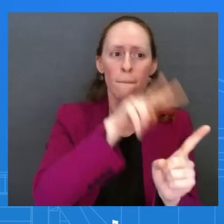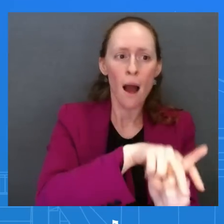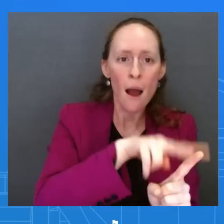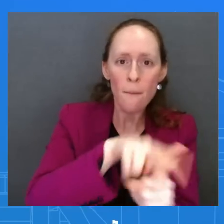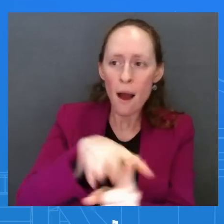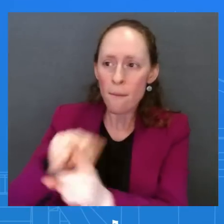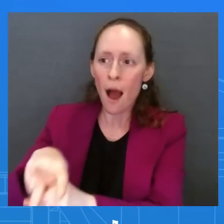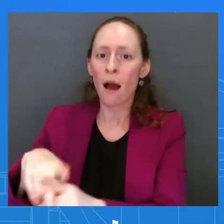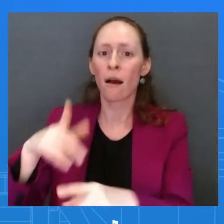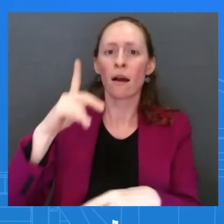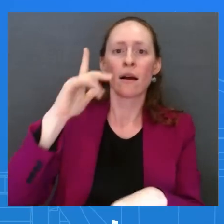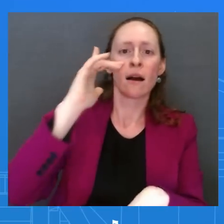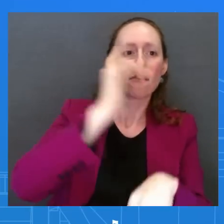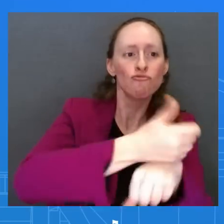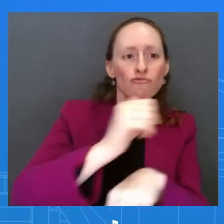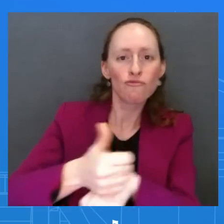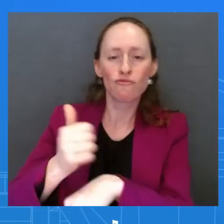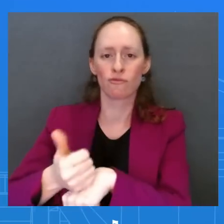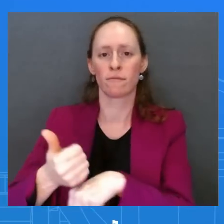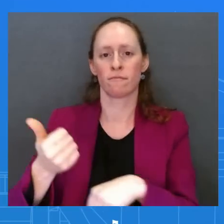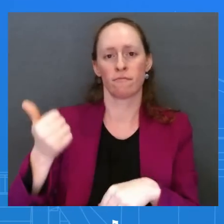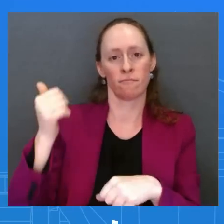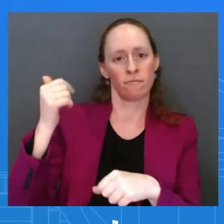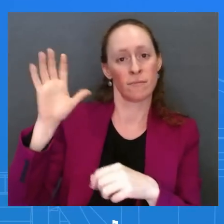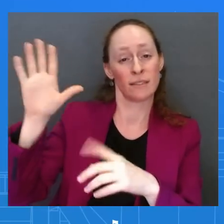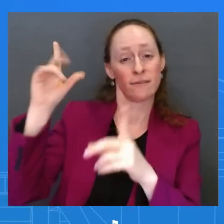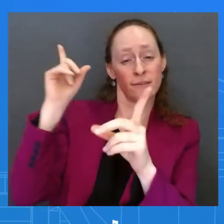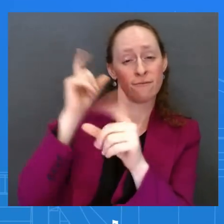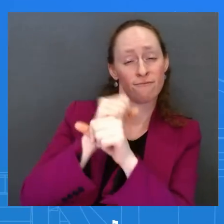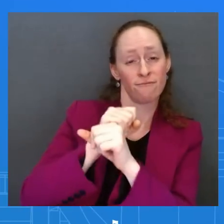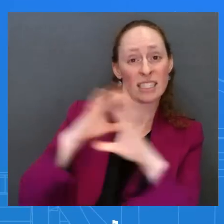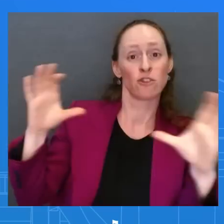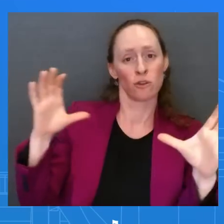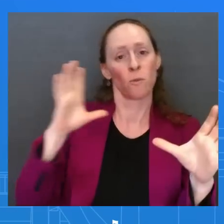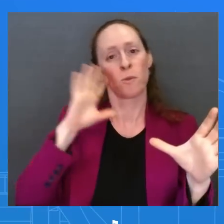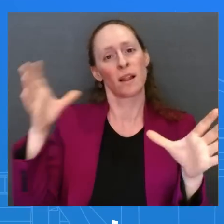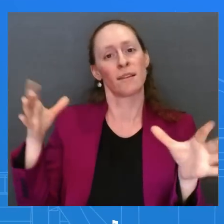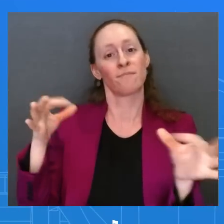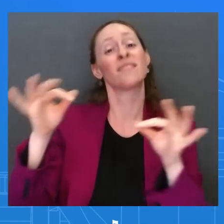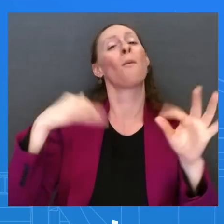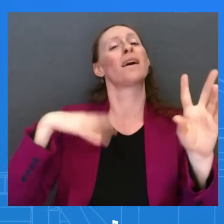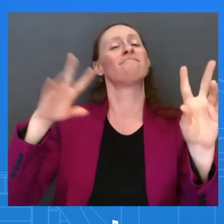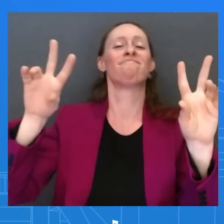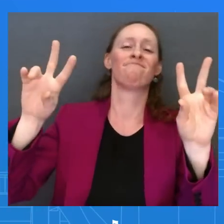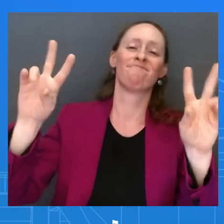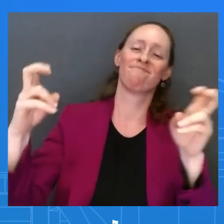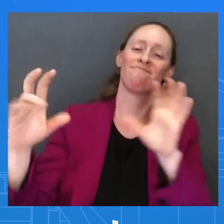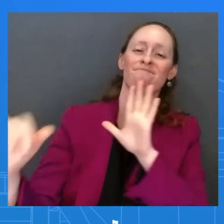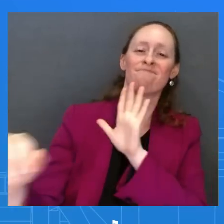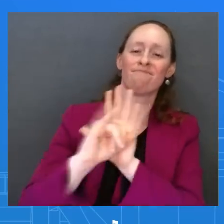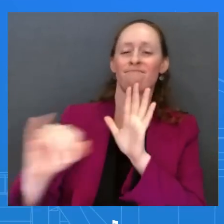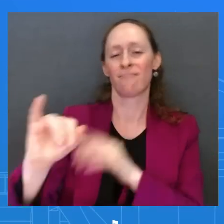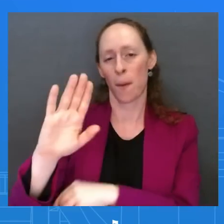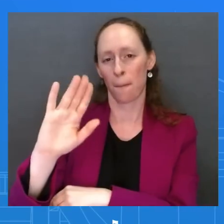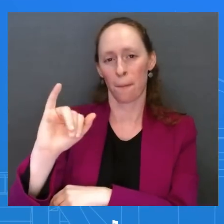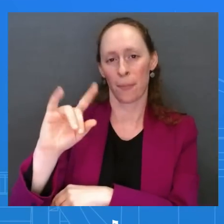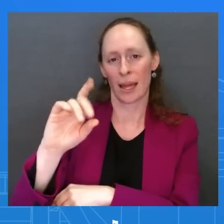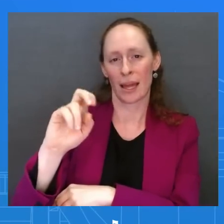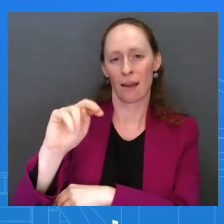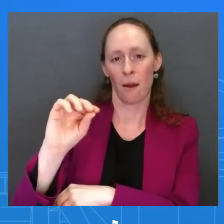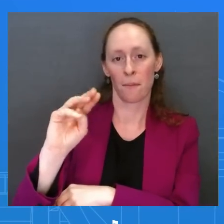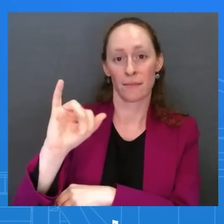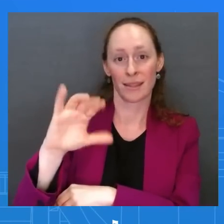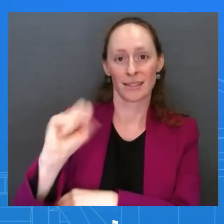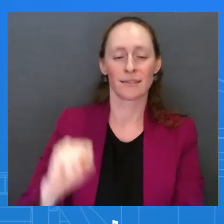the president, and hence Bidenomics. Well, the reason, one of the reasons I ask is because, you know, the latest CNN polling showed that just 34%